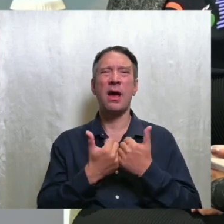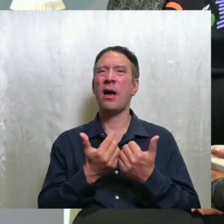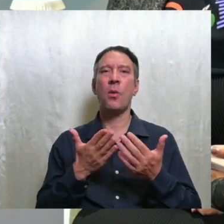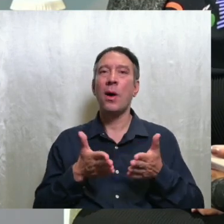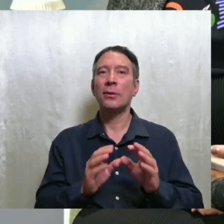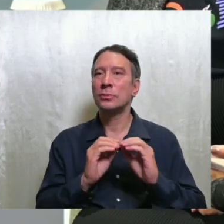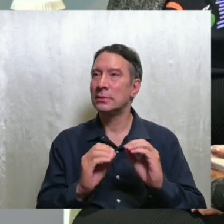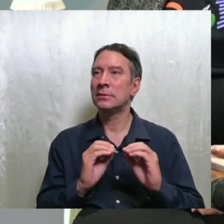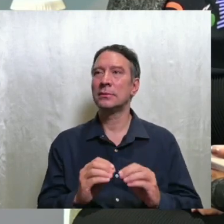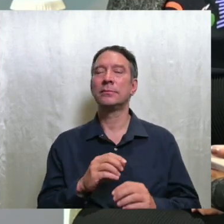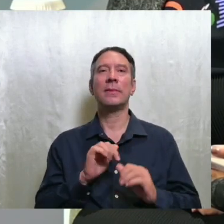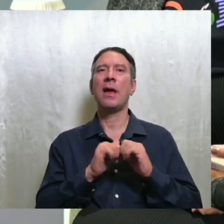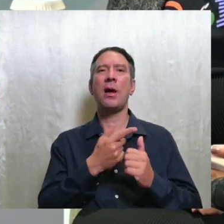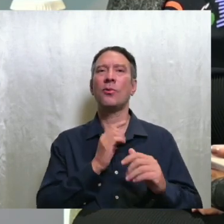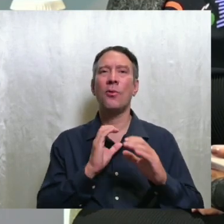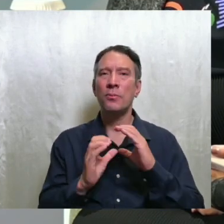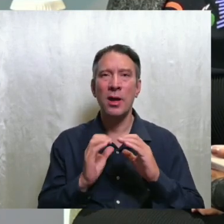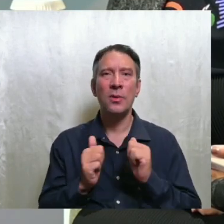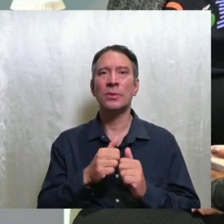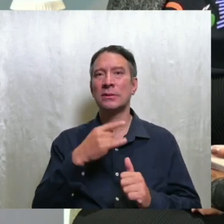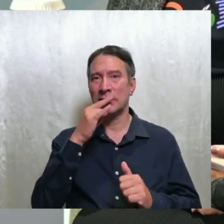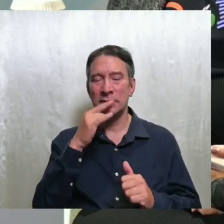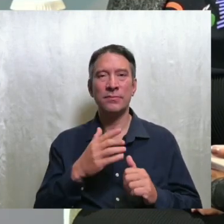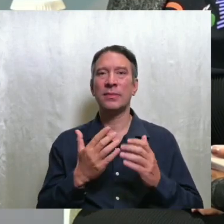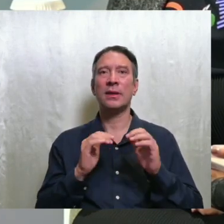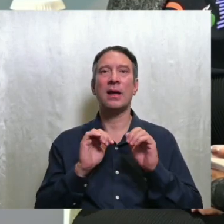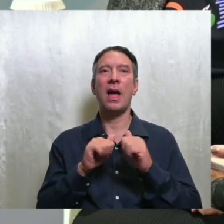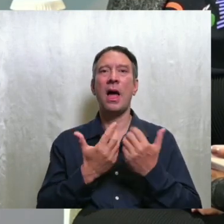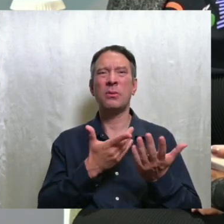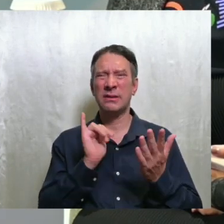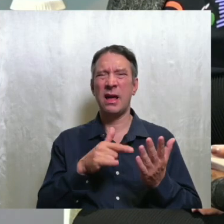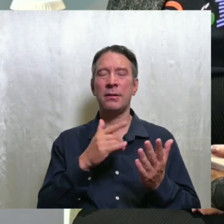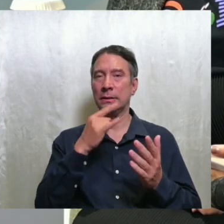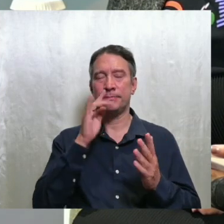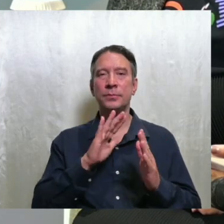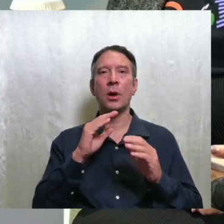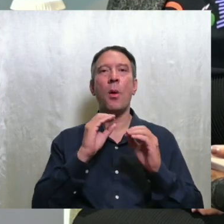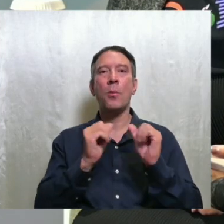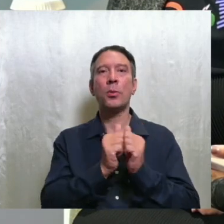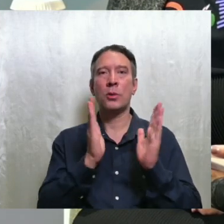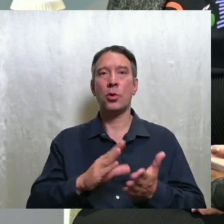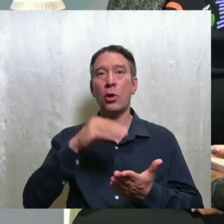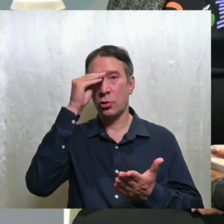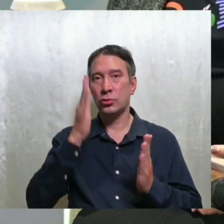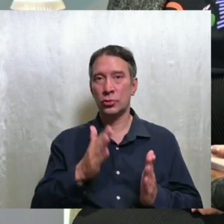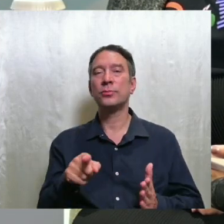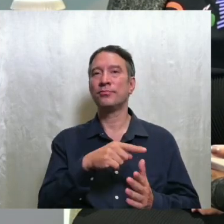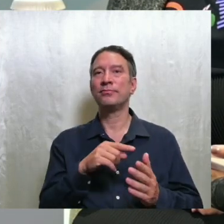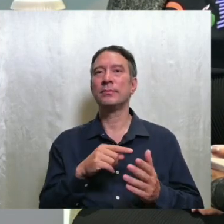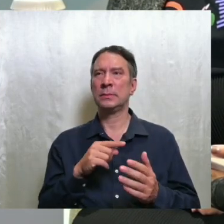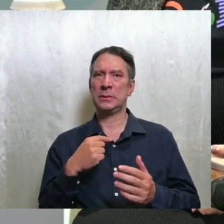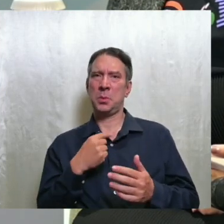primary, we are using 5E framework of learning. So we usually notice and we observe